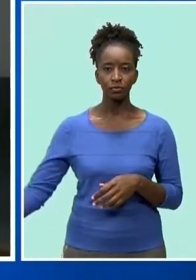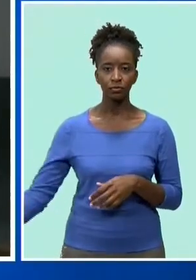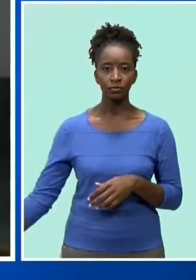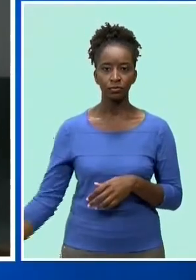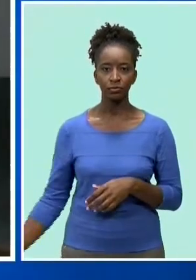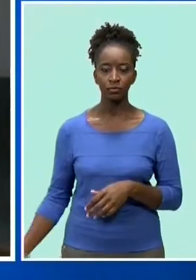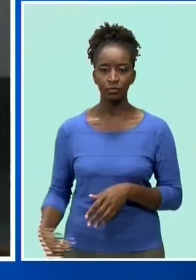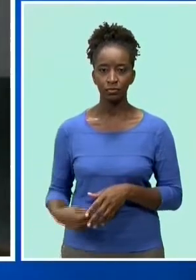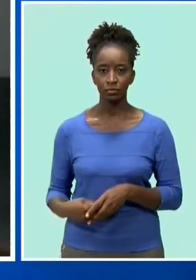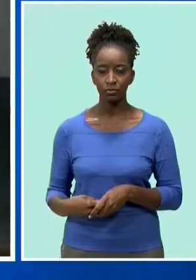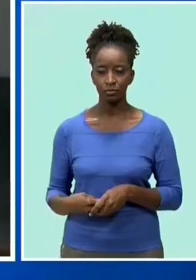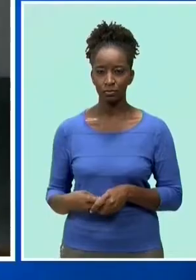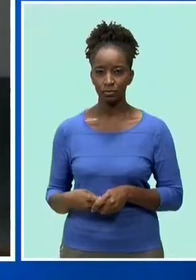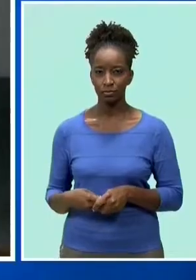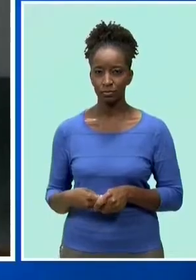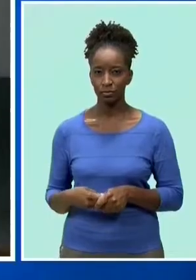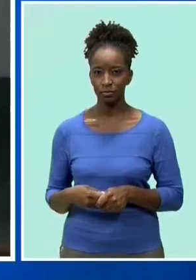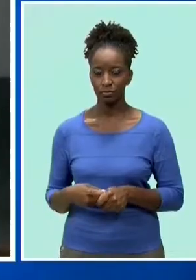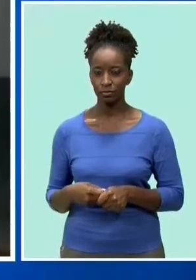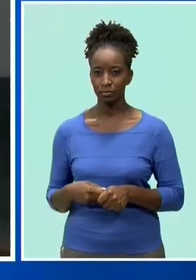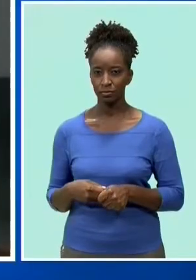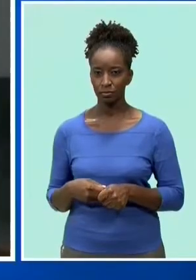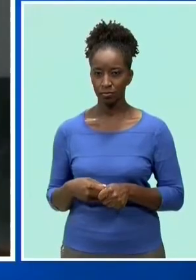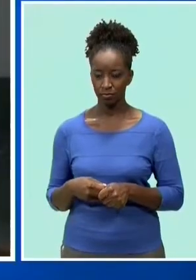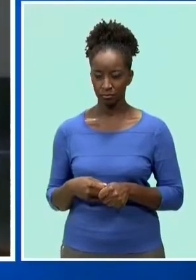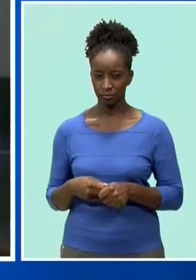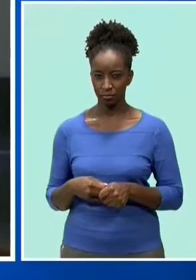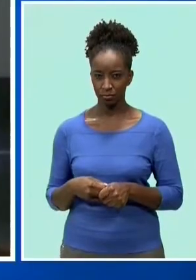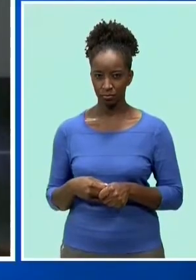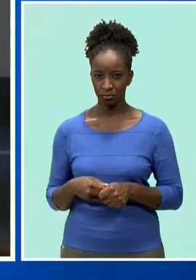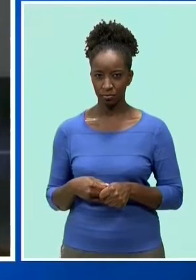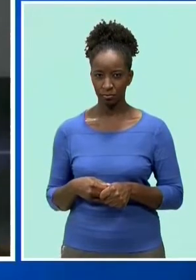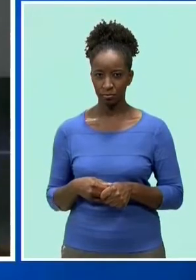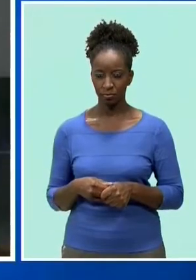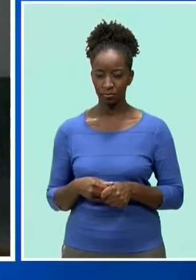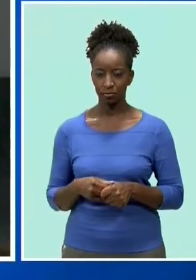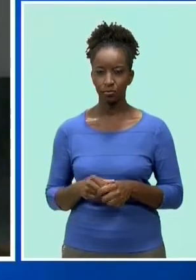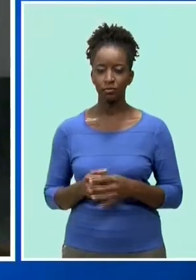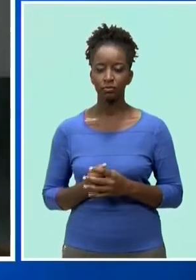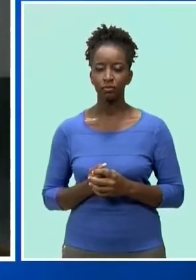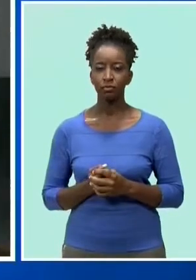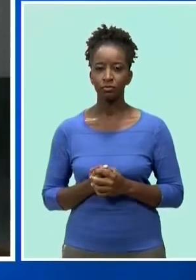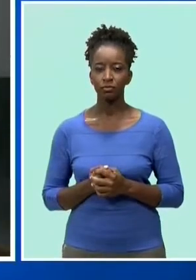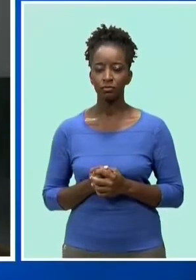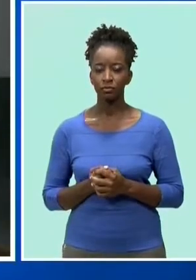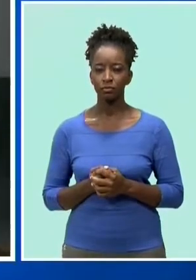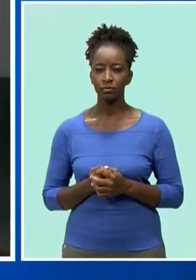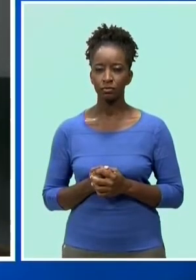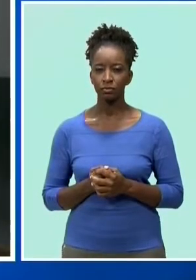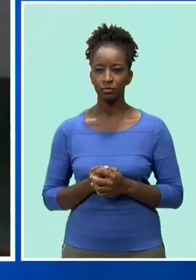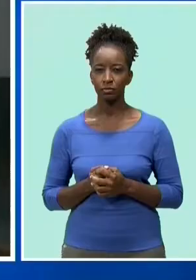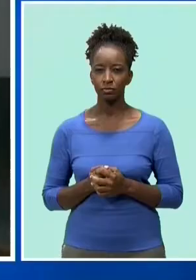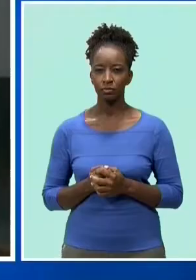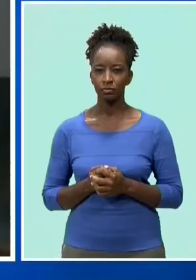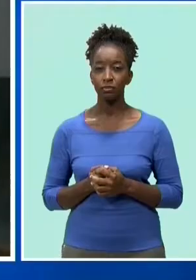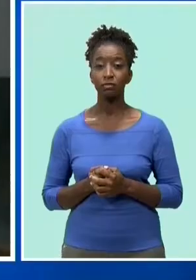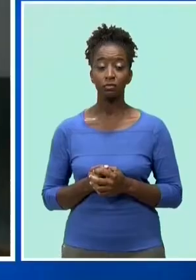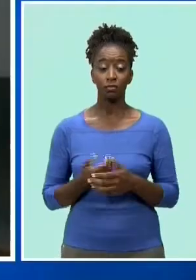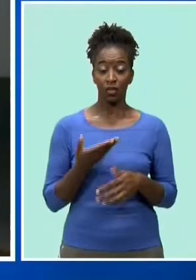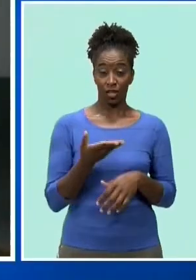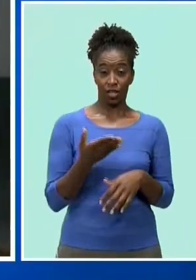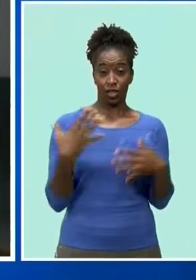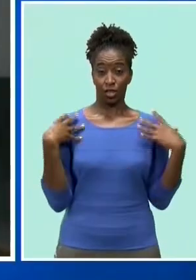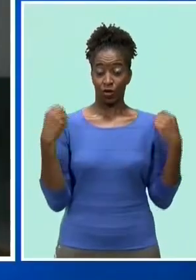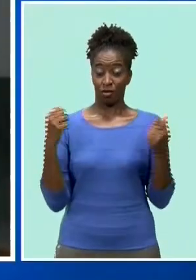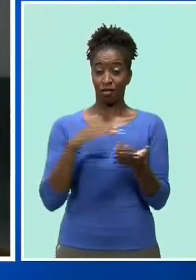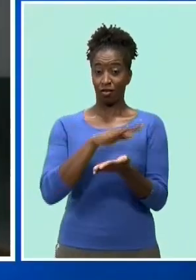hygienic, and so on, so they can have their birthing, and we're going to provide the instruments and so on that